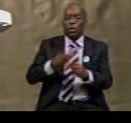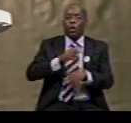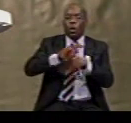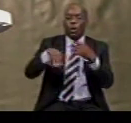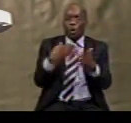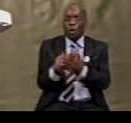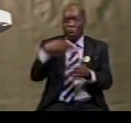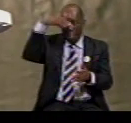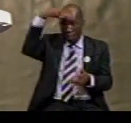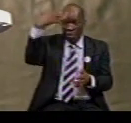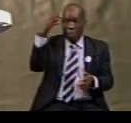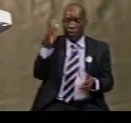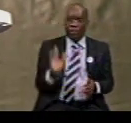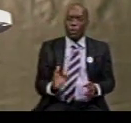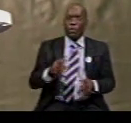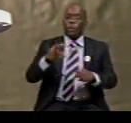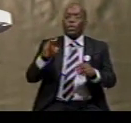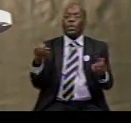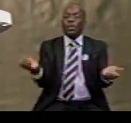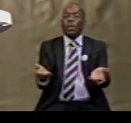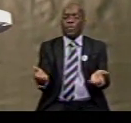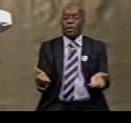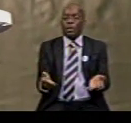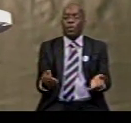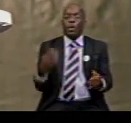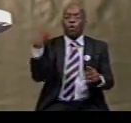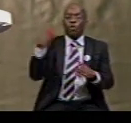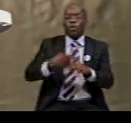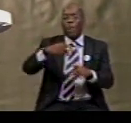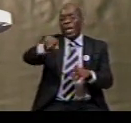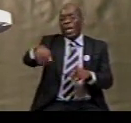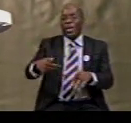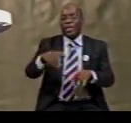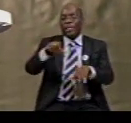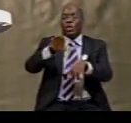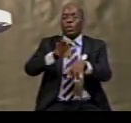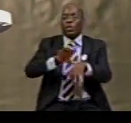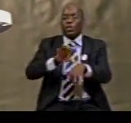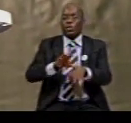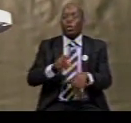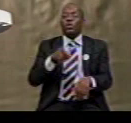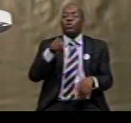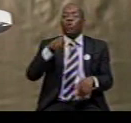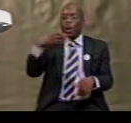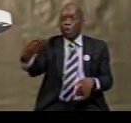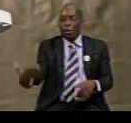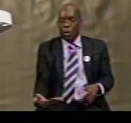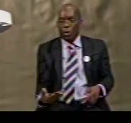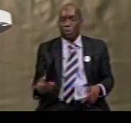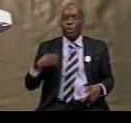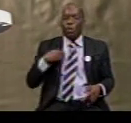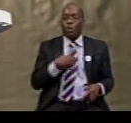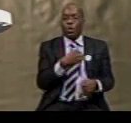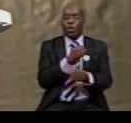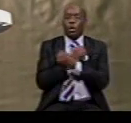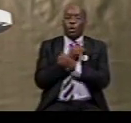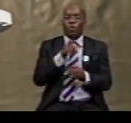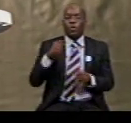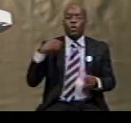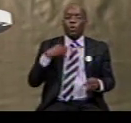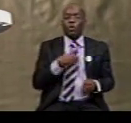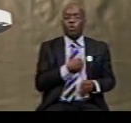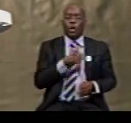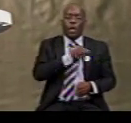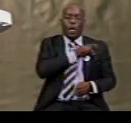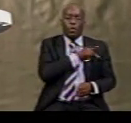either from any of the churches, you are all heartily welcome. We love you. We appreciate you. Now you just